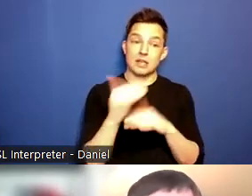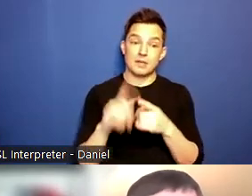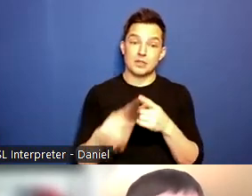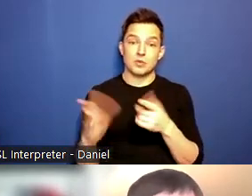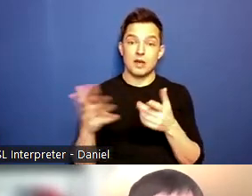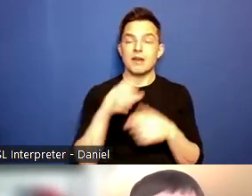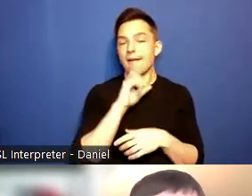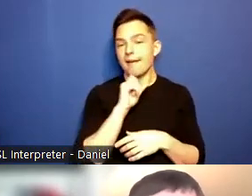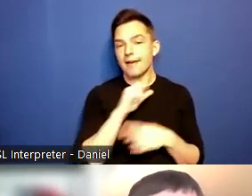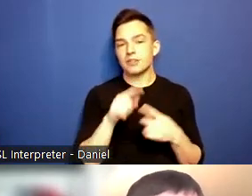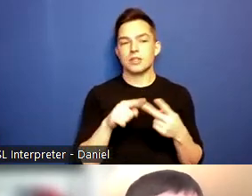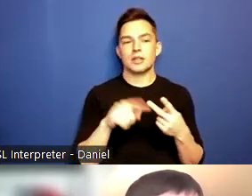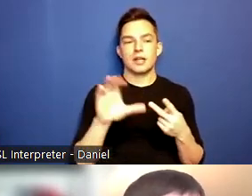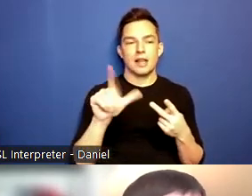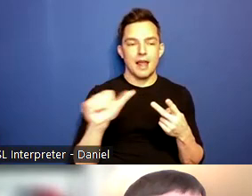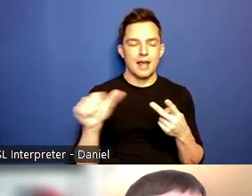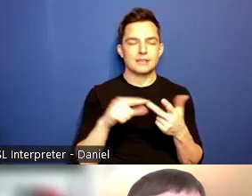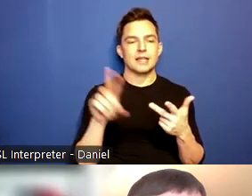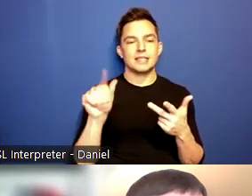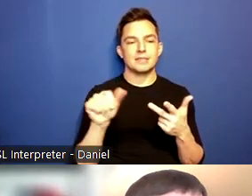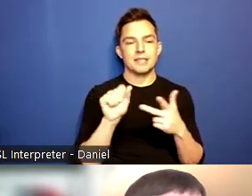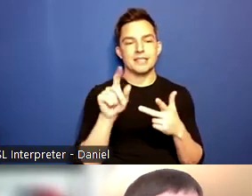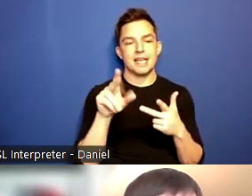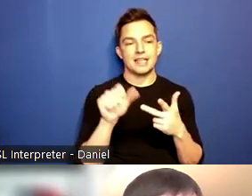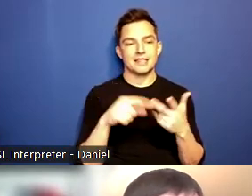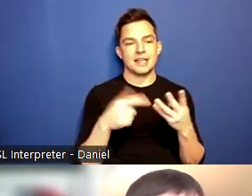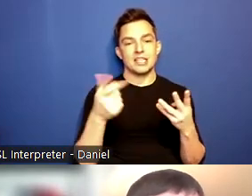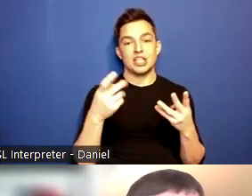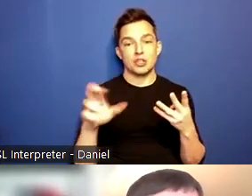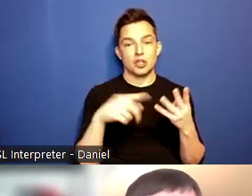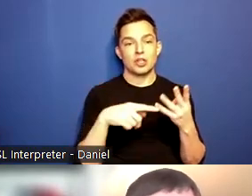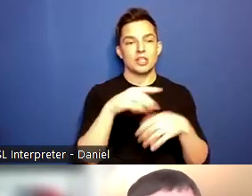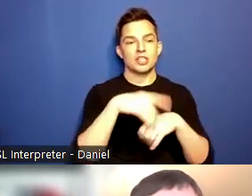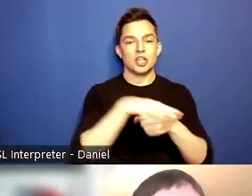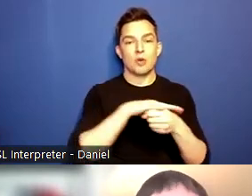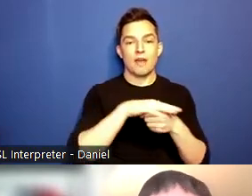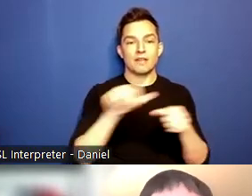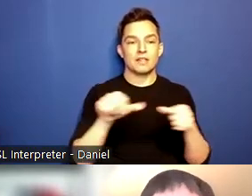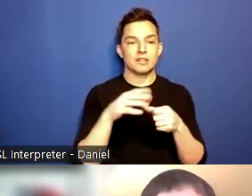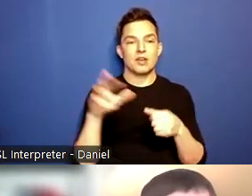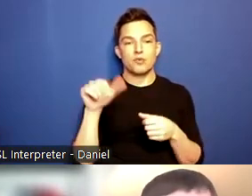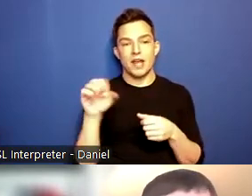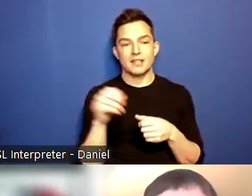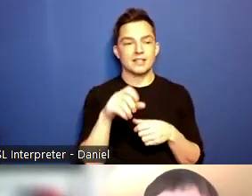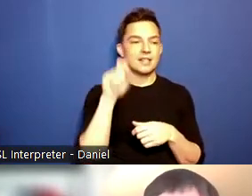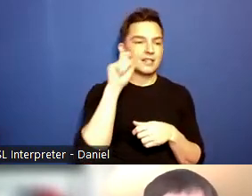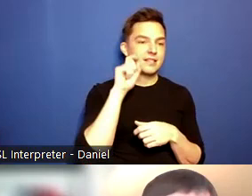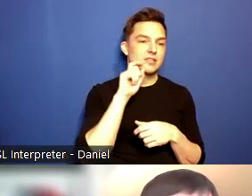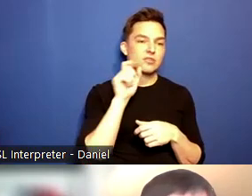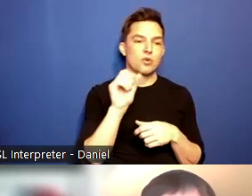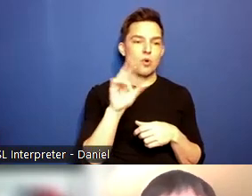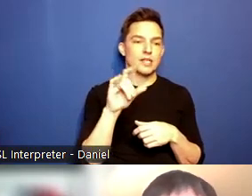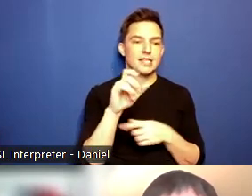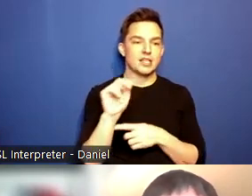age, class, disability status, gender, geographic location, race, sexual orientation, or other